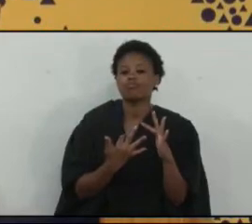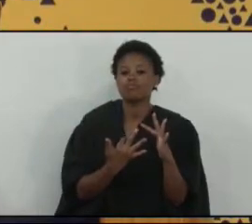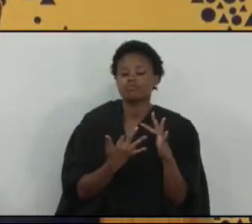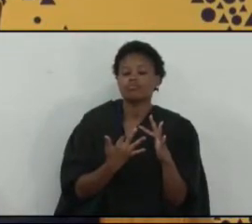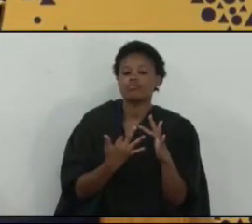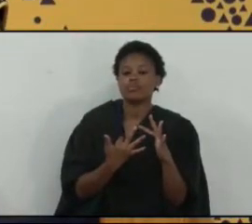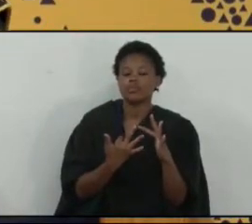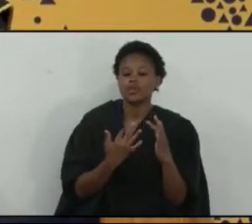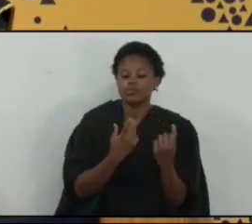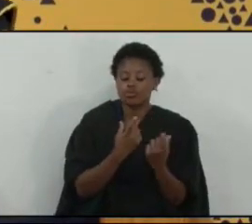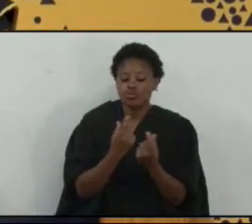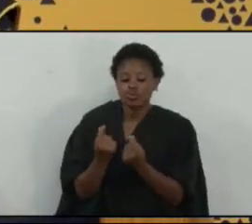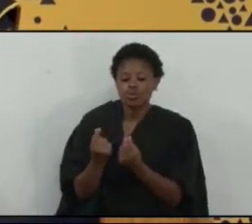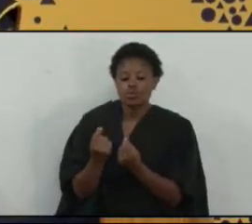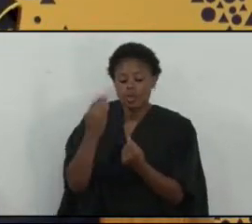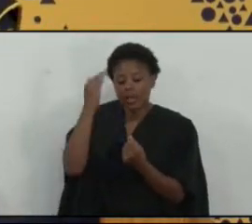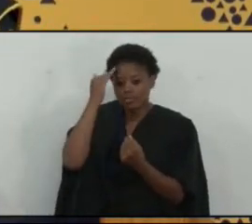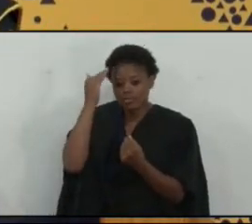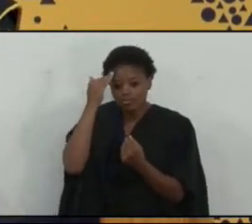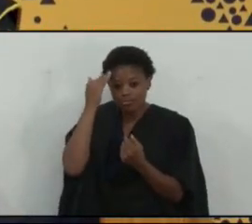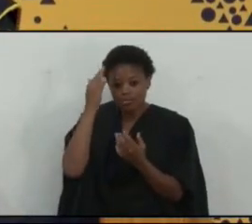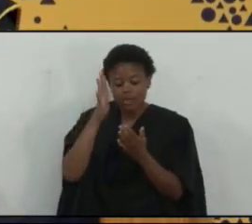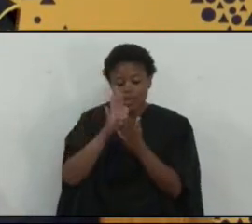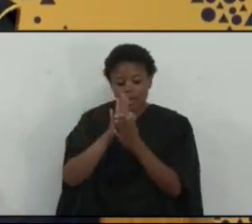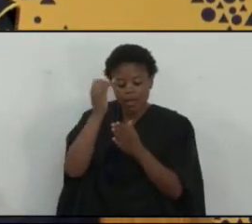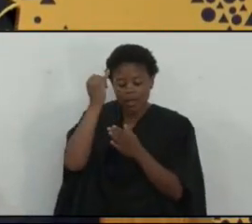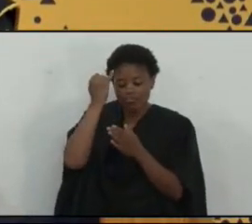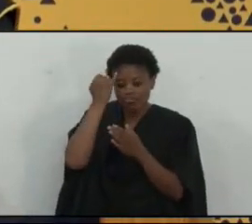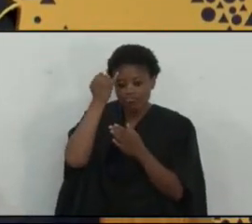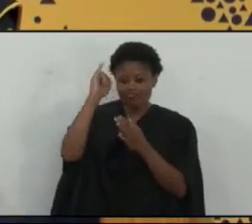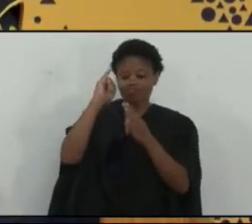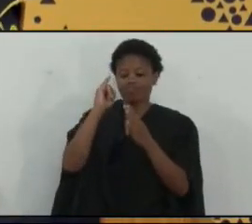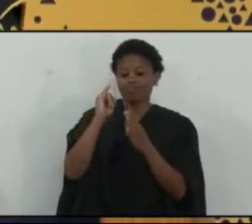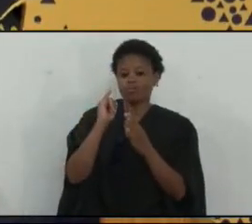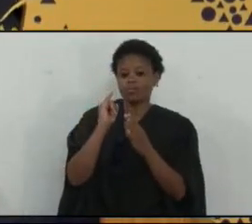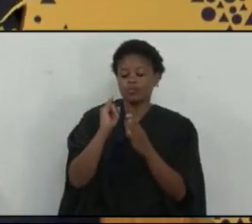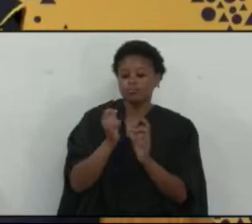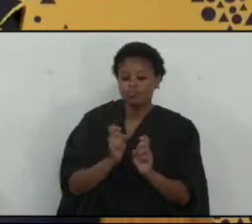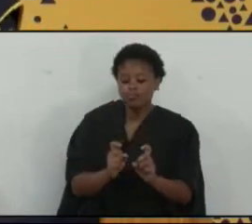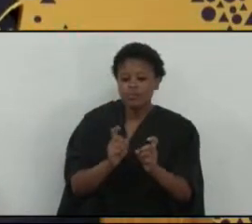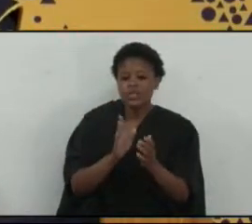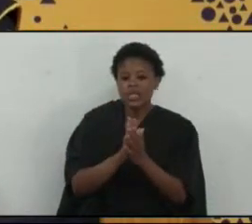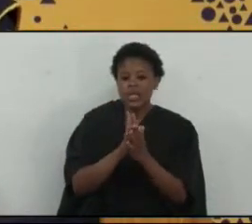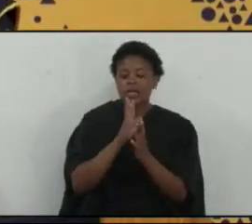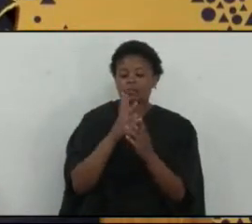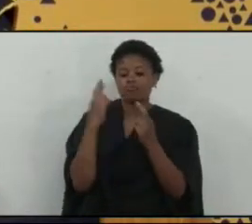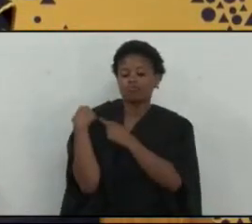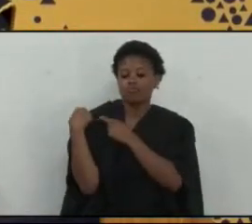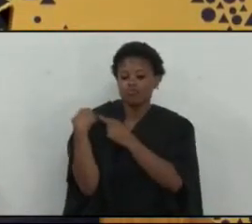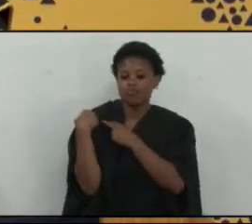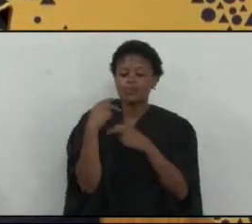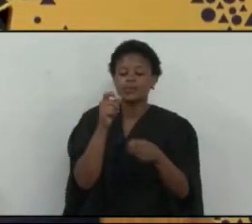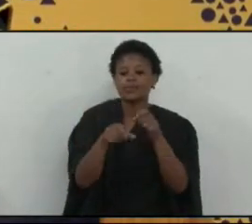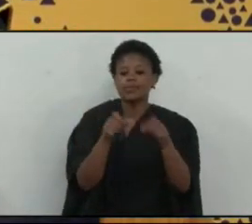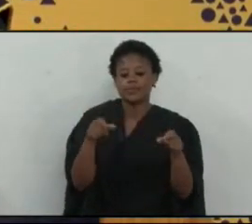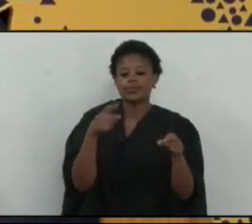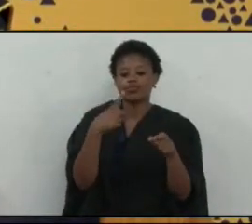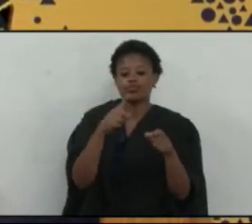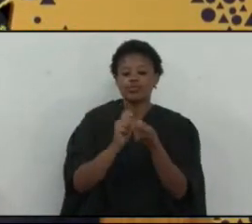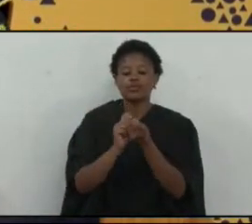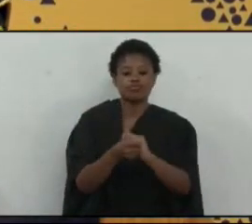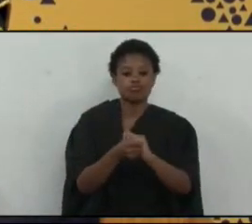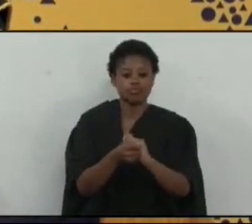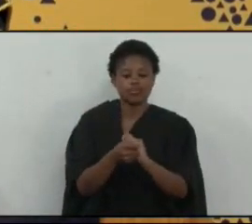are intellectual curiosity and critical thinking, being responsible agents of